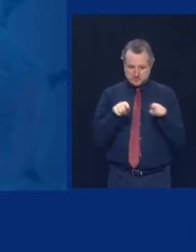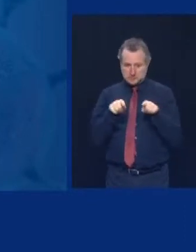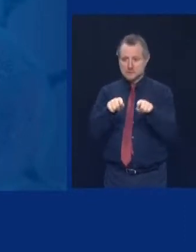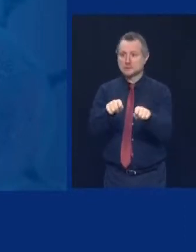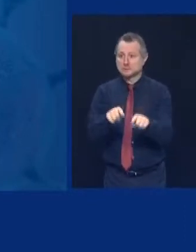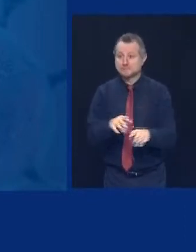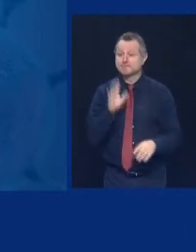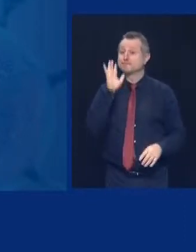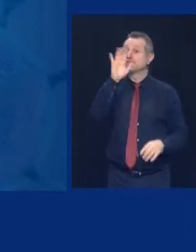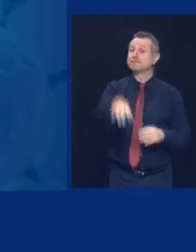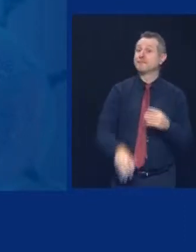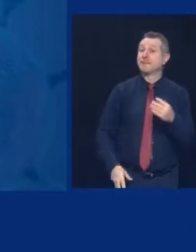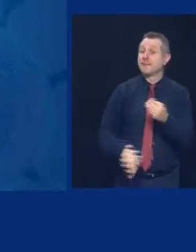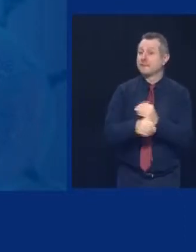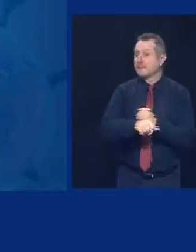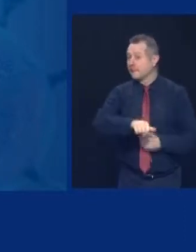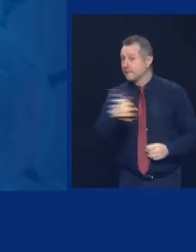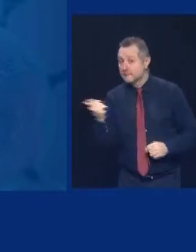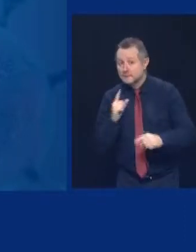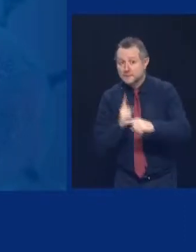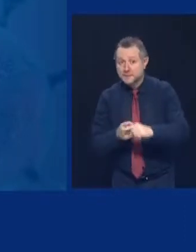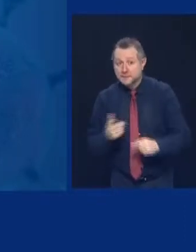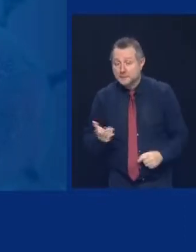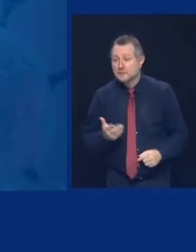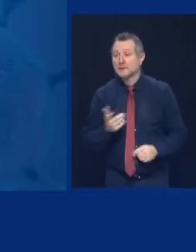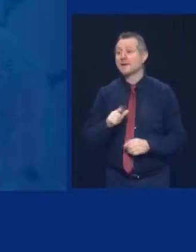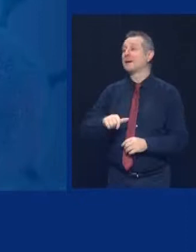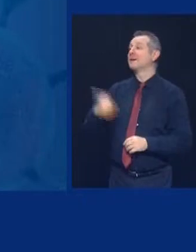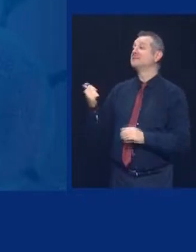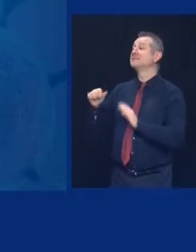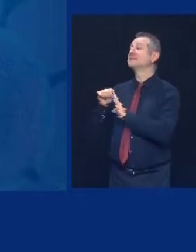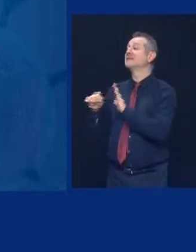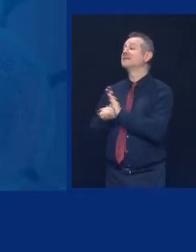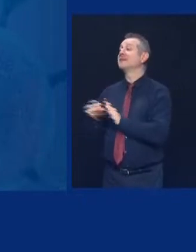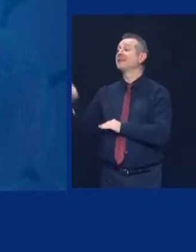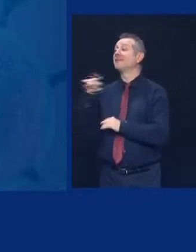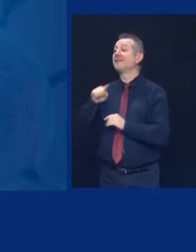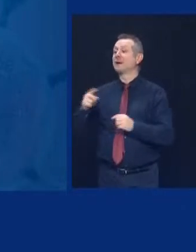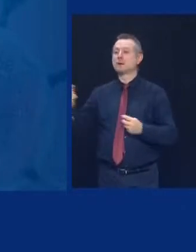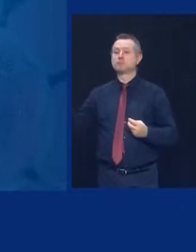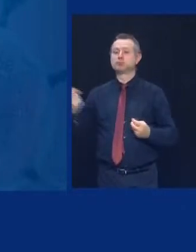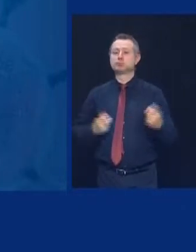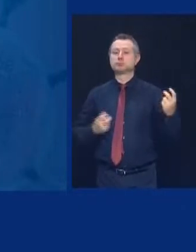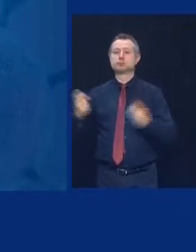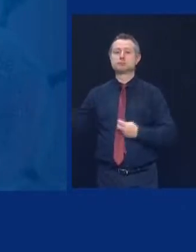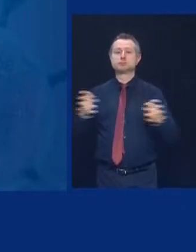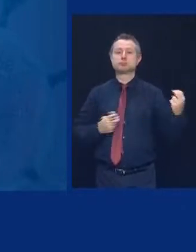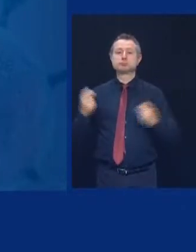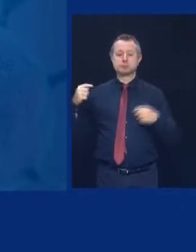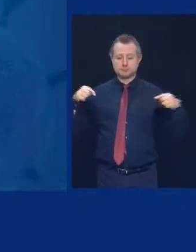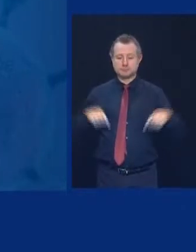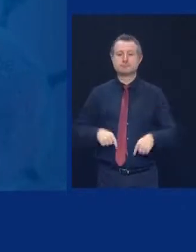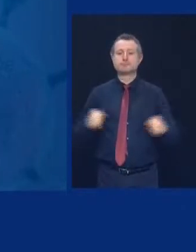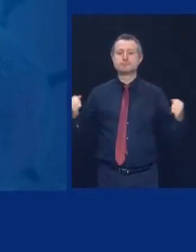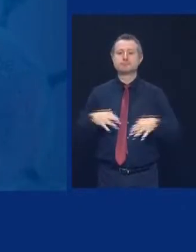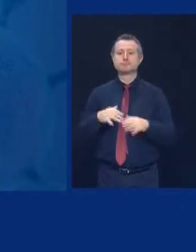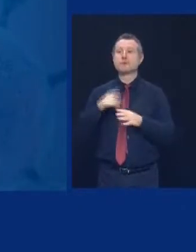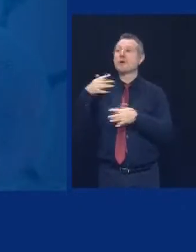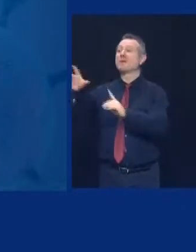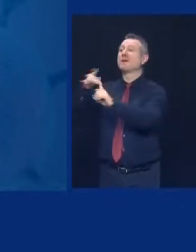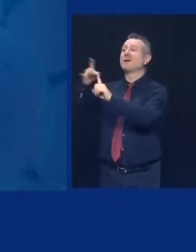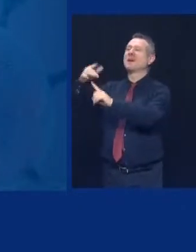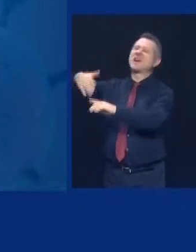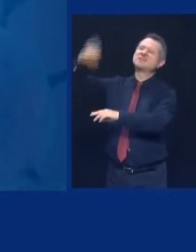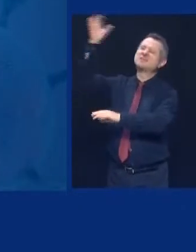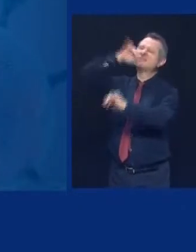bonus problem, other states are coming to New York with higher infection rates. These are all